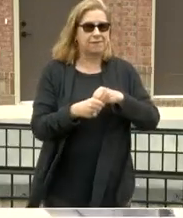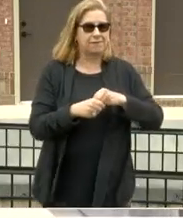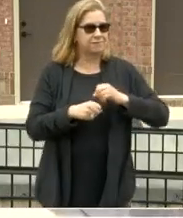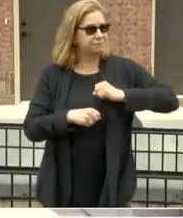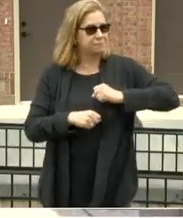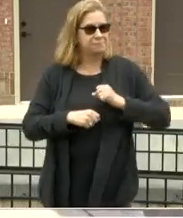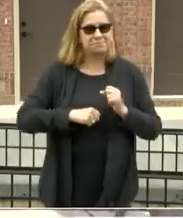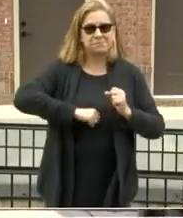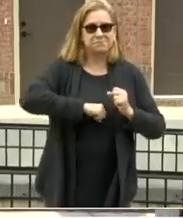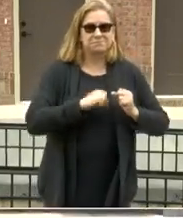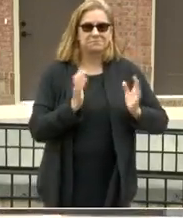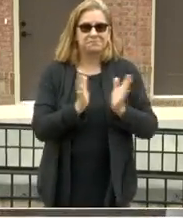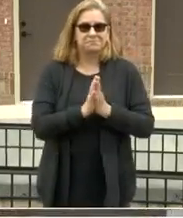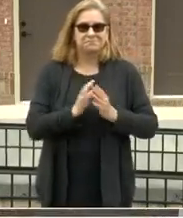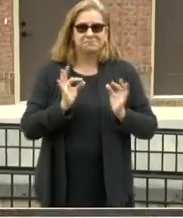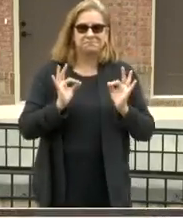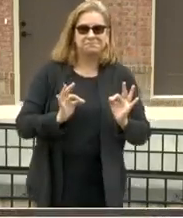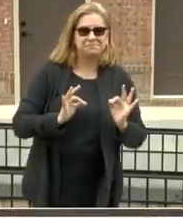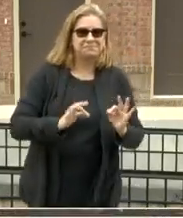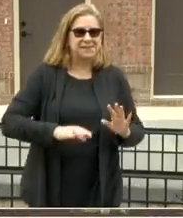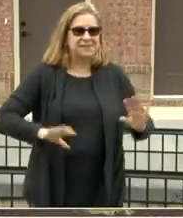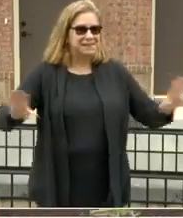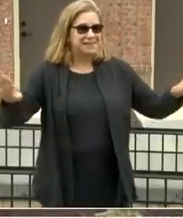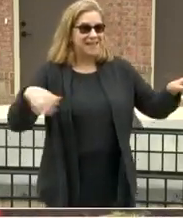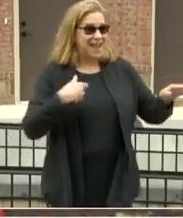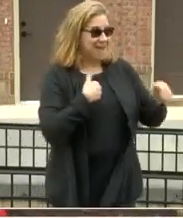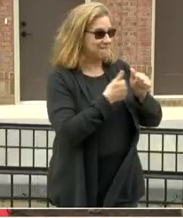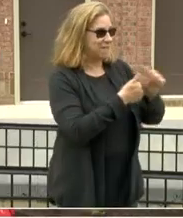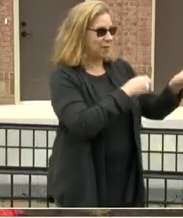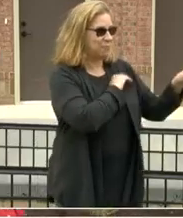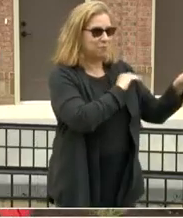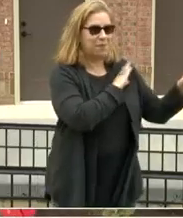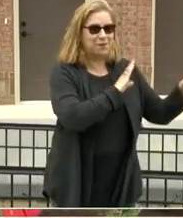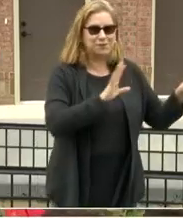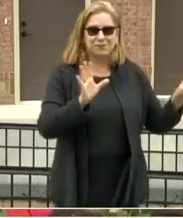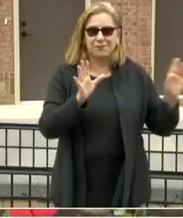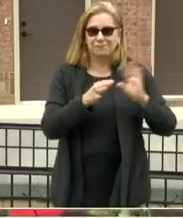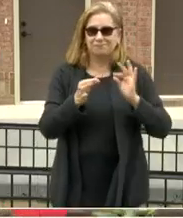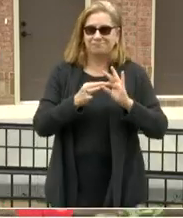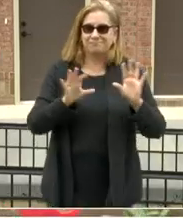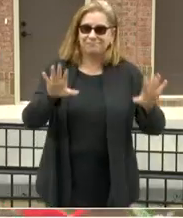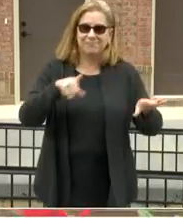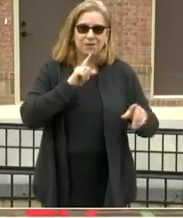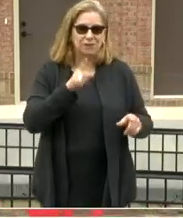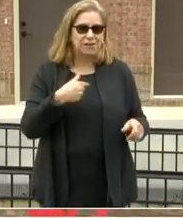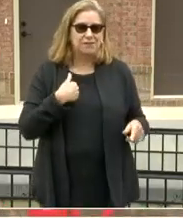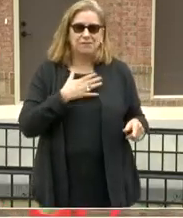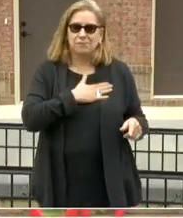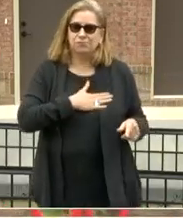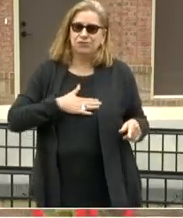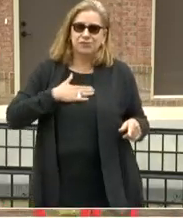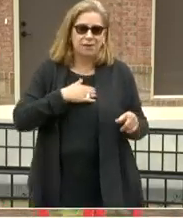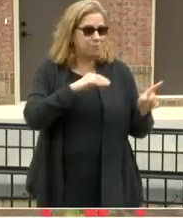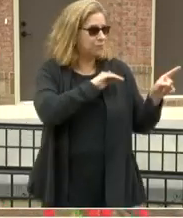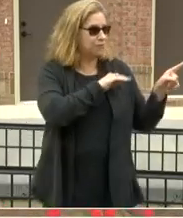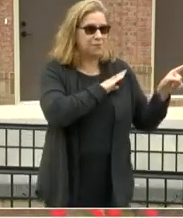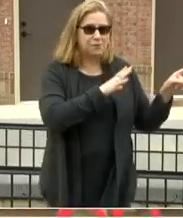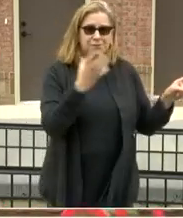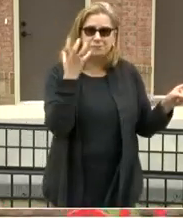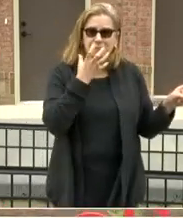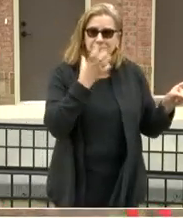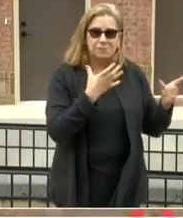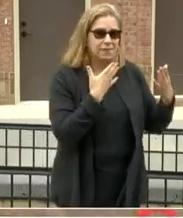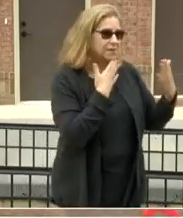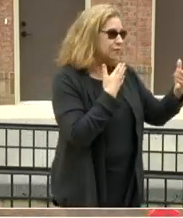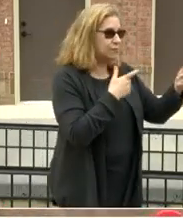I usually follow the mayor's lead on that. I appreciate it, Madam Mayor, and thank you, and good day to everybody